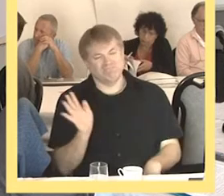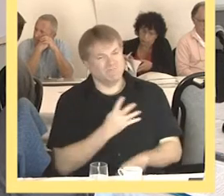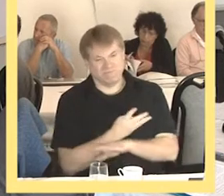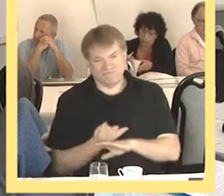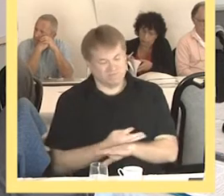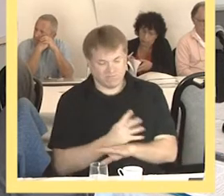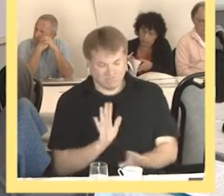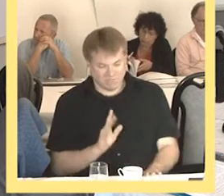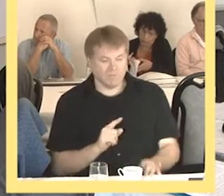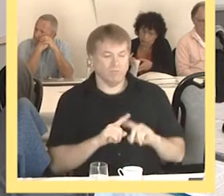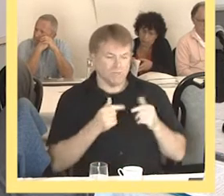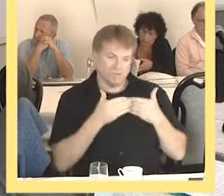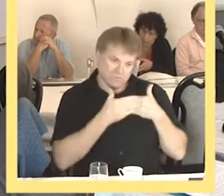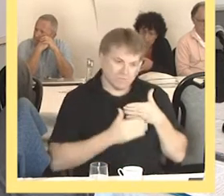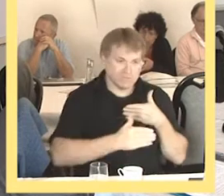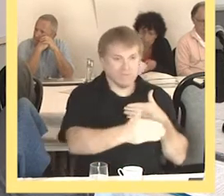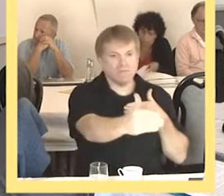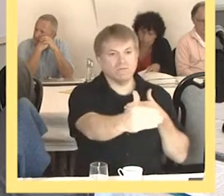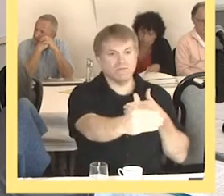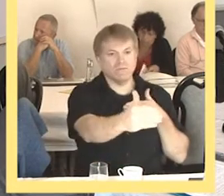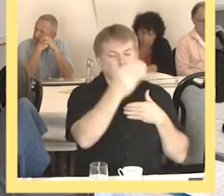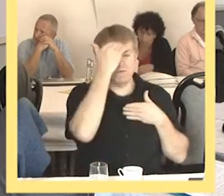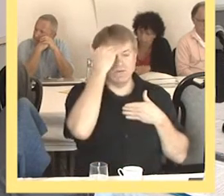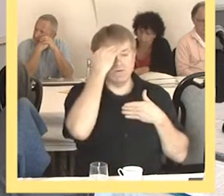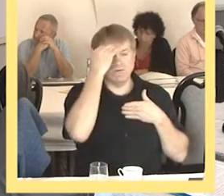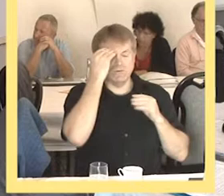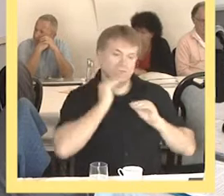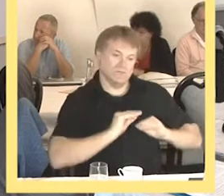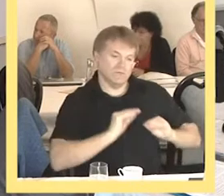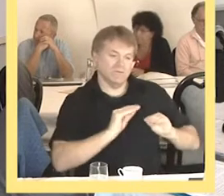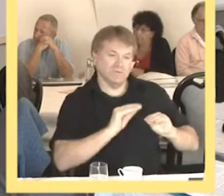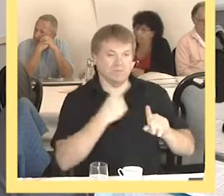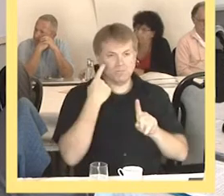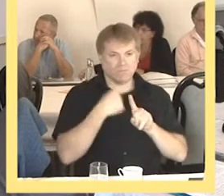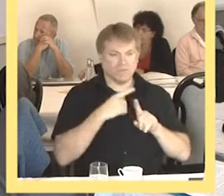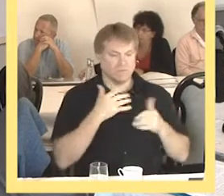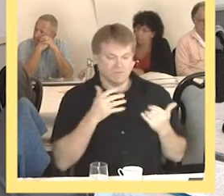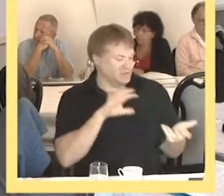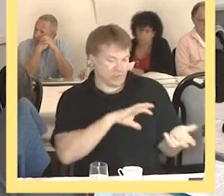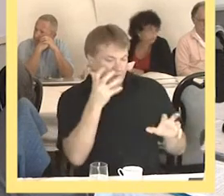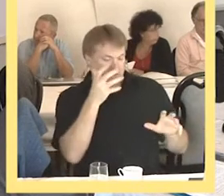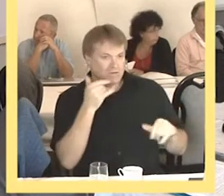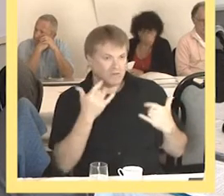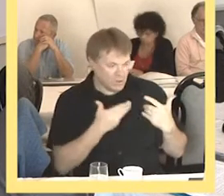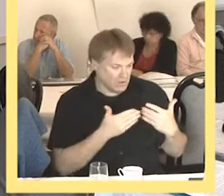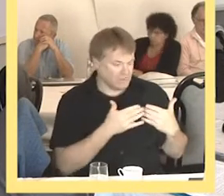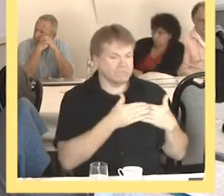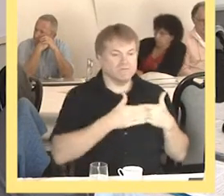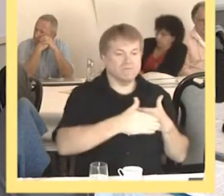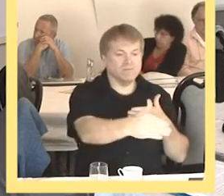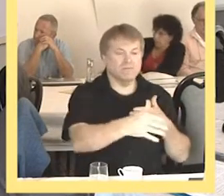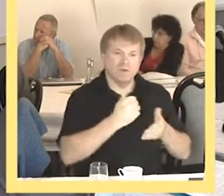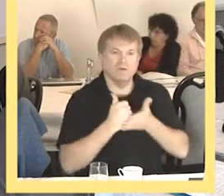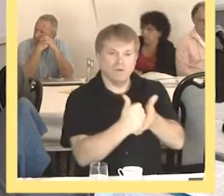And I think that is also some very nice and exciting material that has been presented here that could be translated